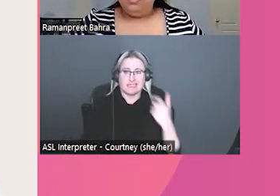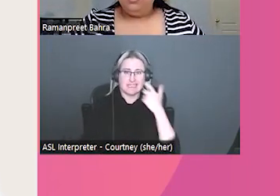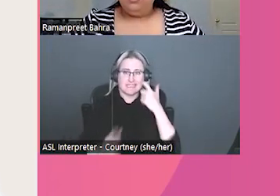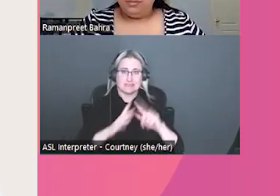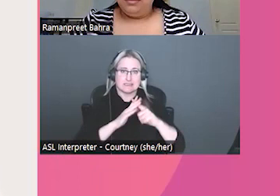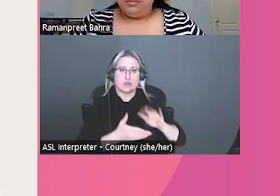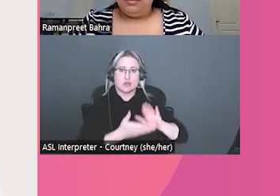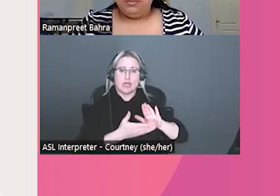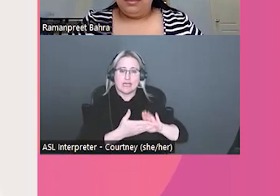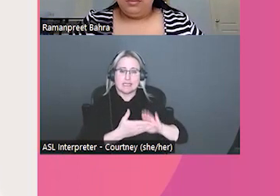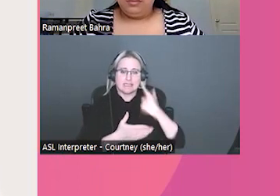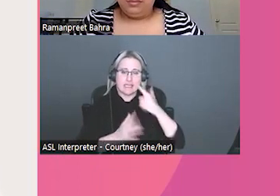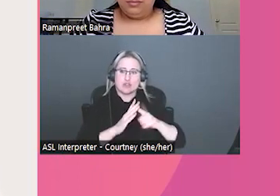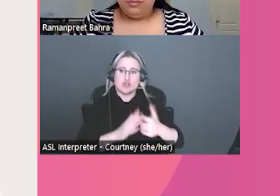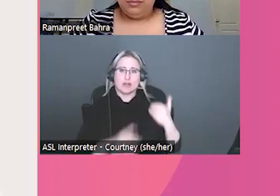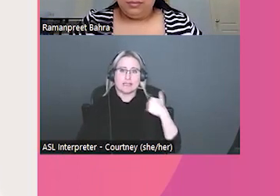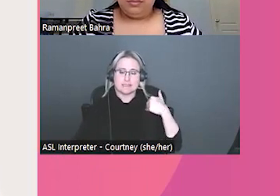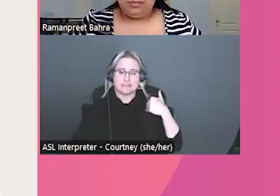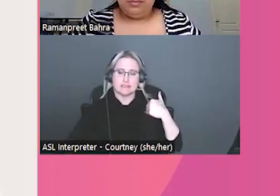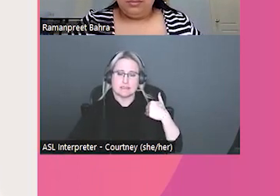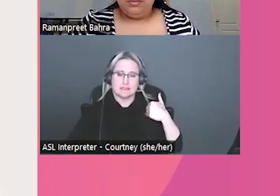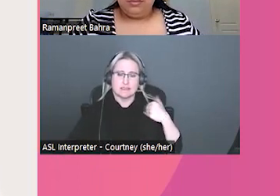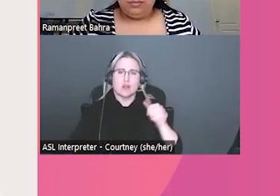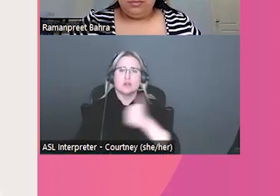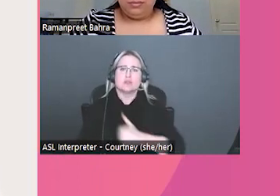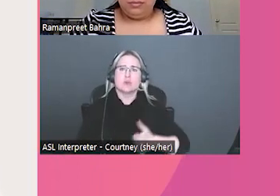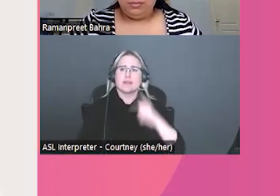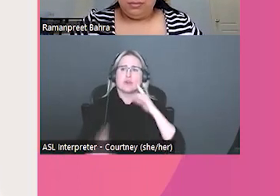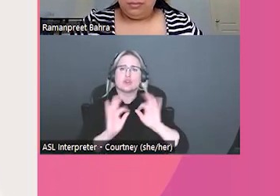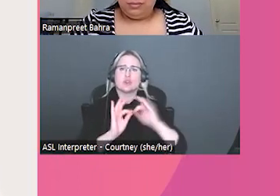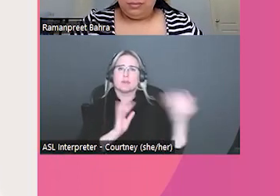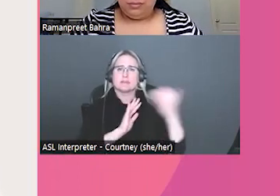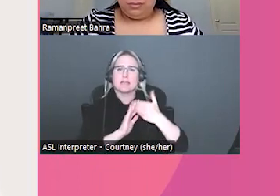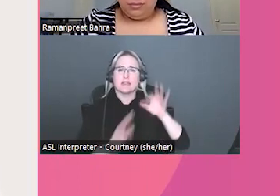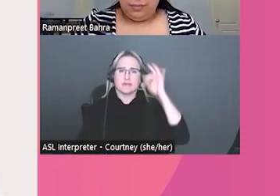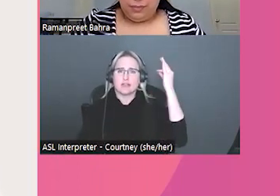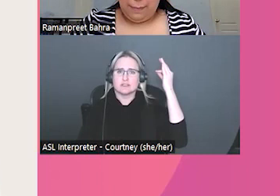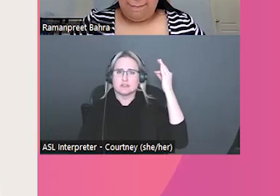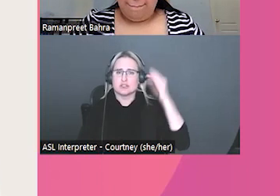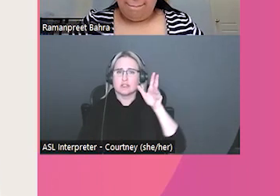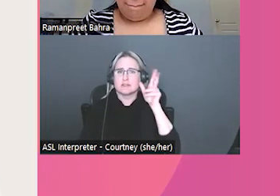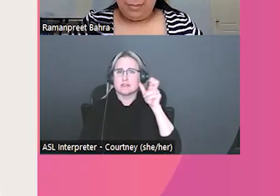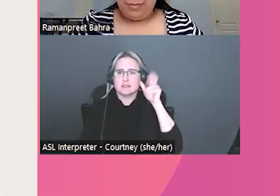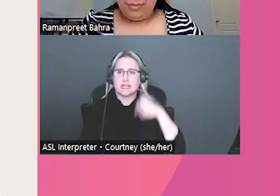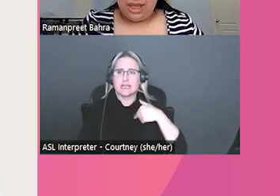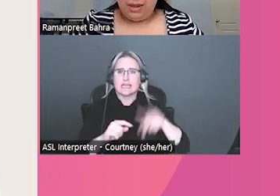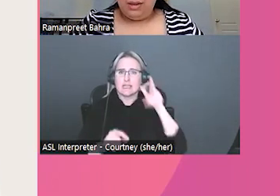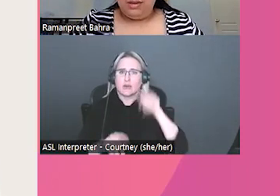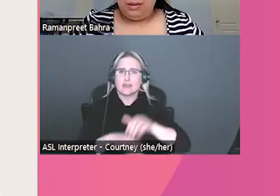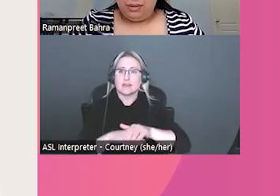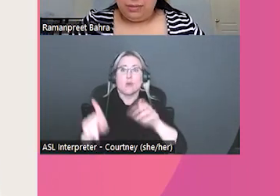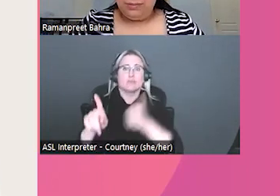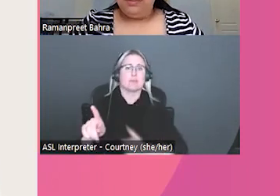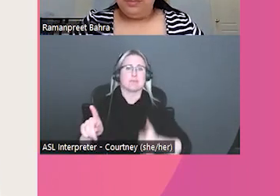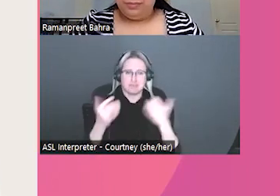Les éminents, donc érudits, contribuent par leur langage mistreatment and discrimination of fat